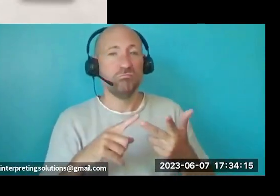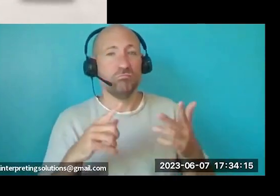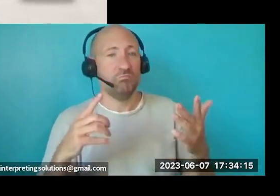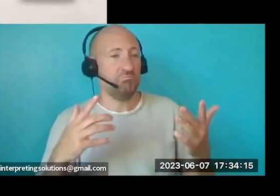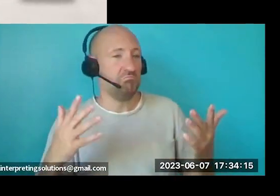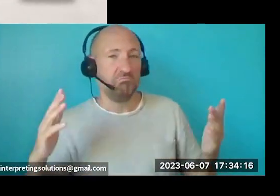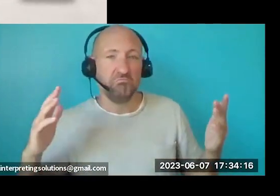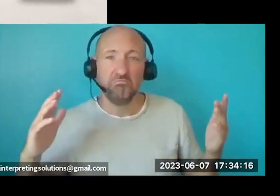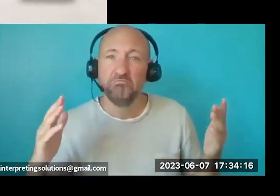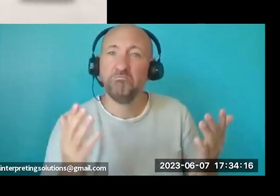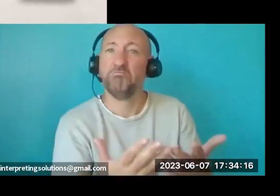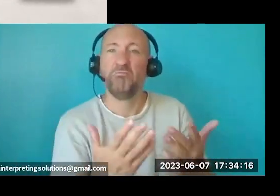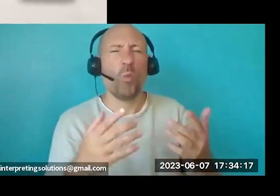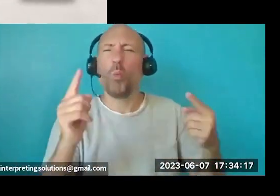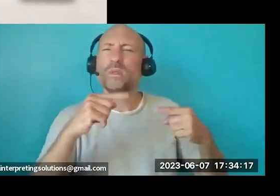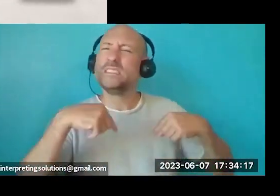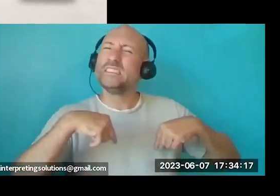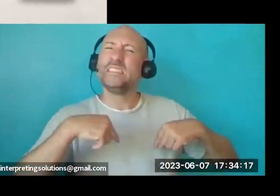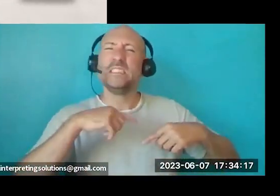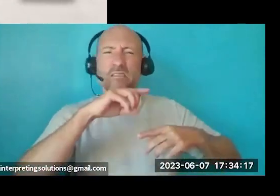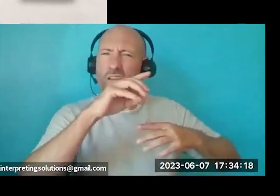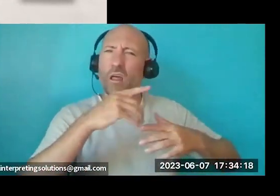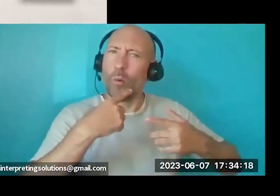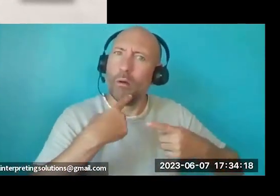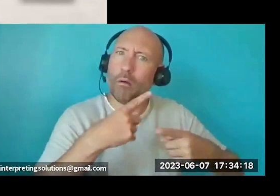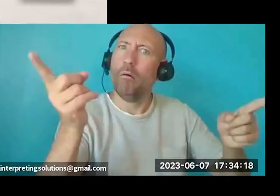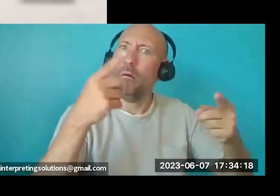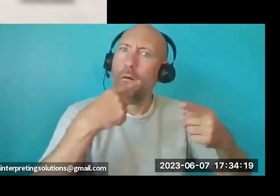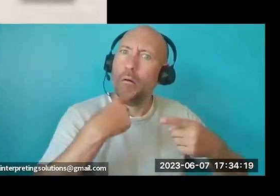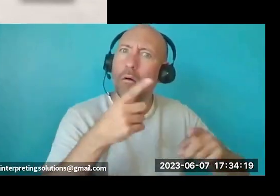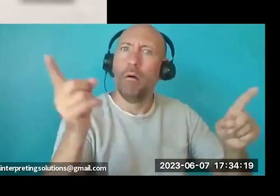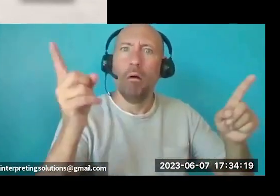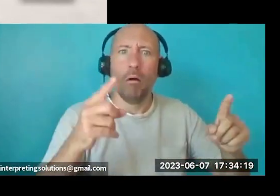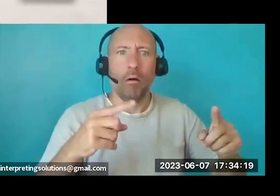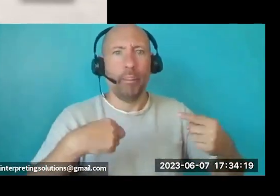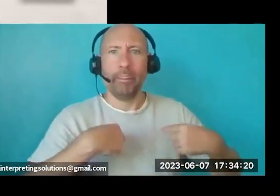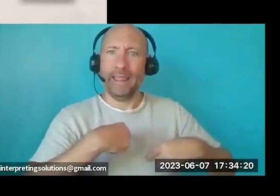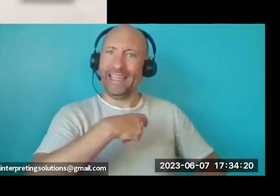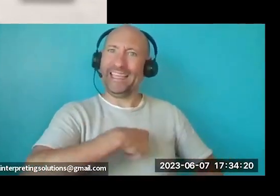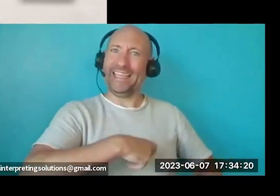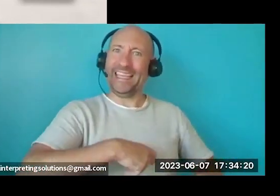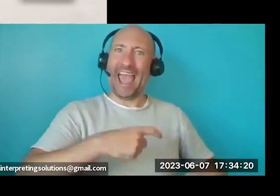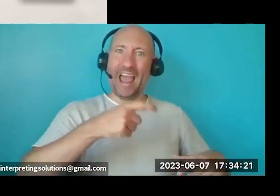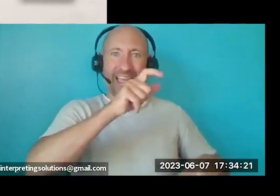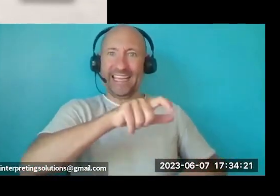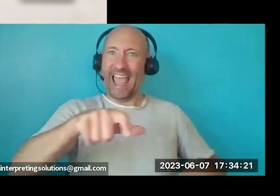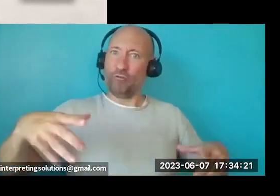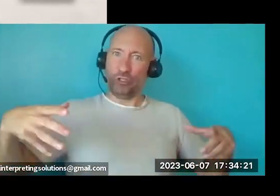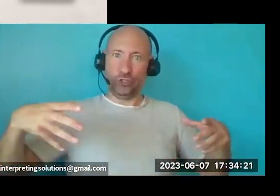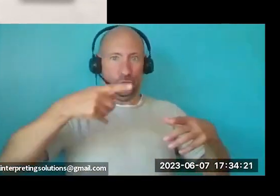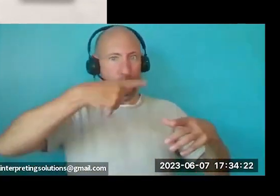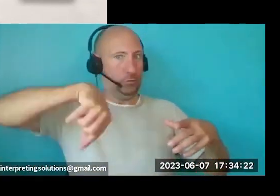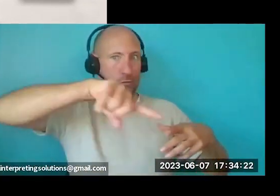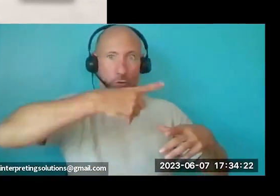introduces themes in the work, introduces the characters or dancers in the